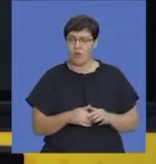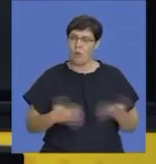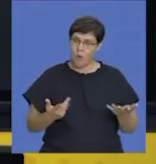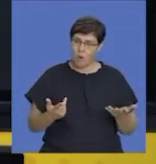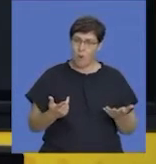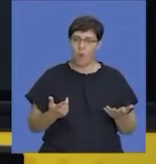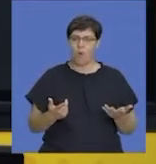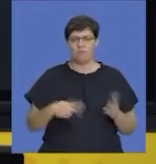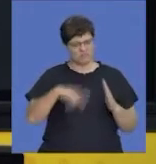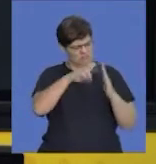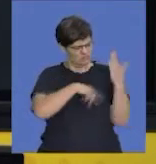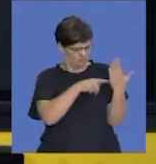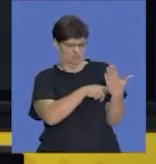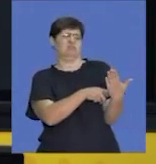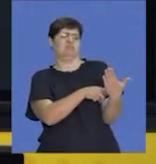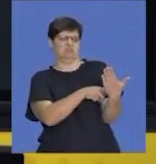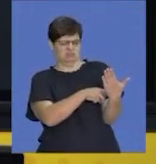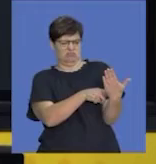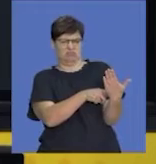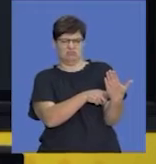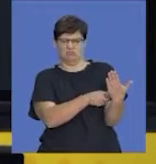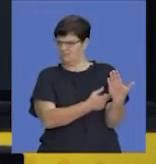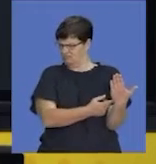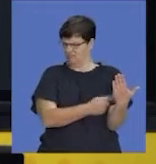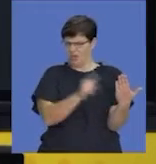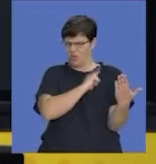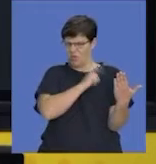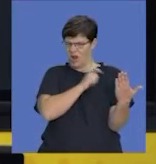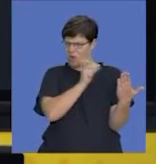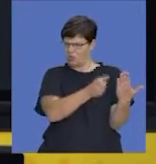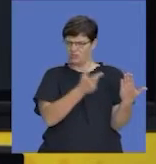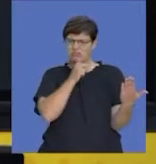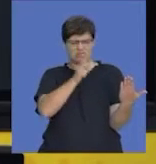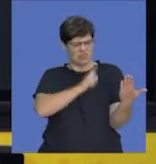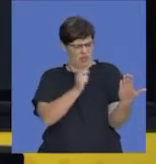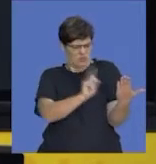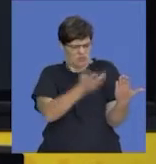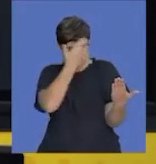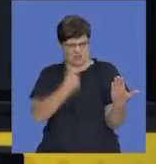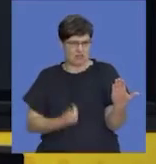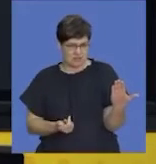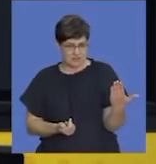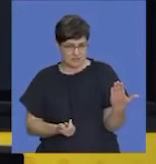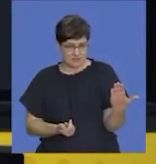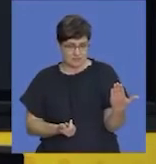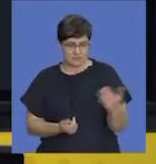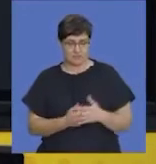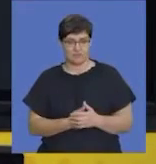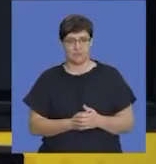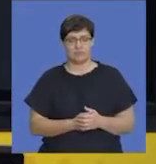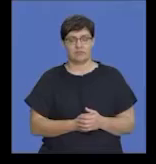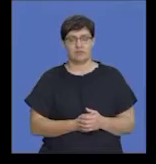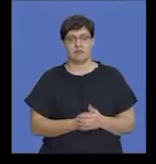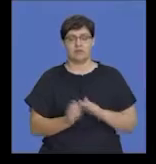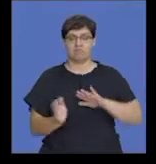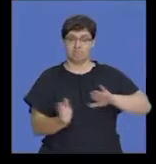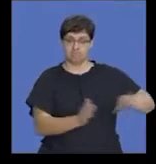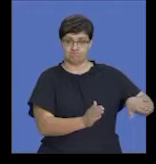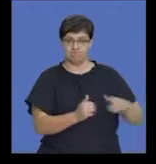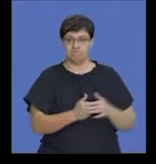lose the reader in the process who would not understand basically what it is you are trying to say. So let's move on from here.